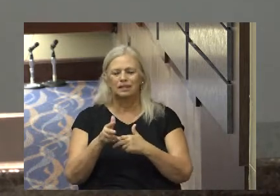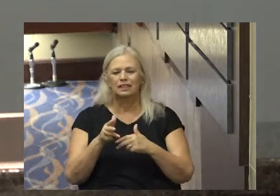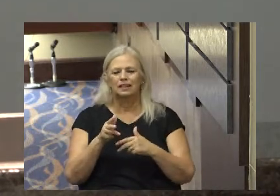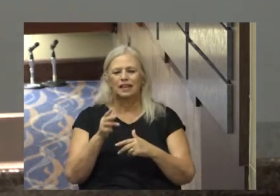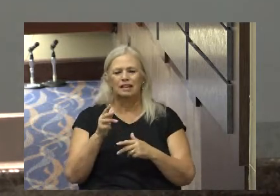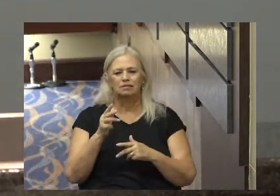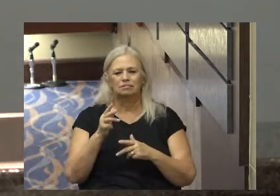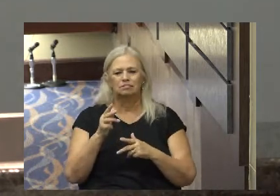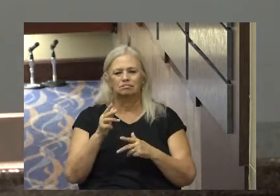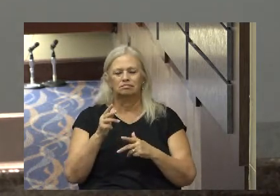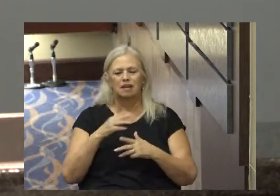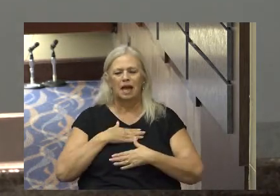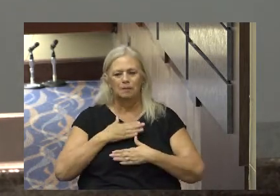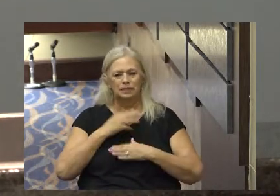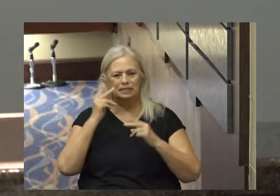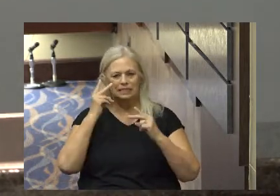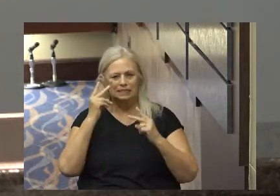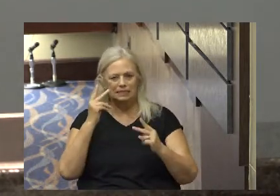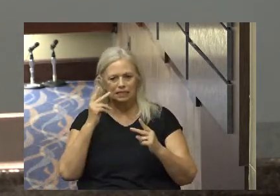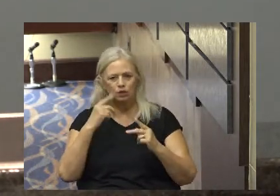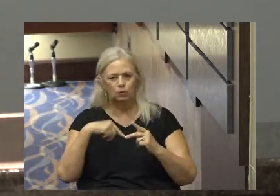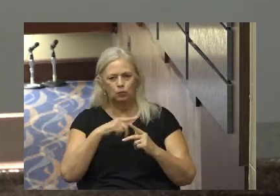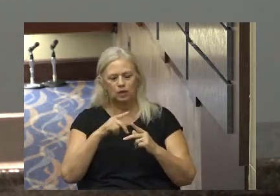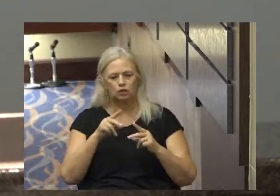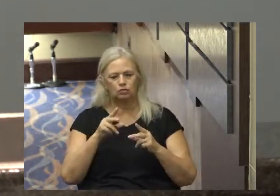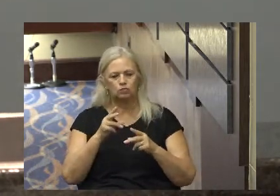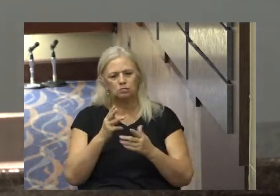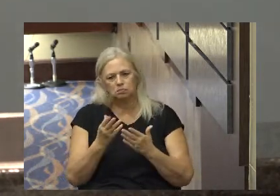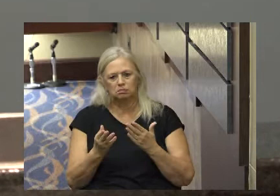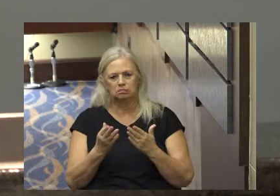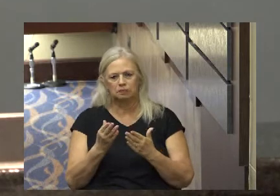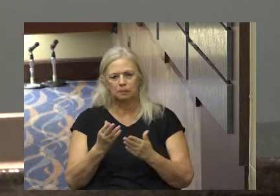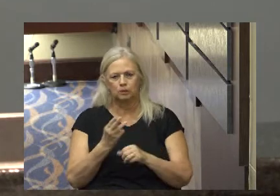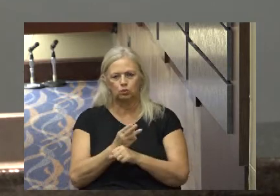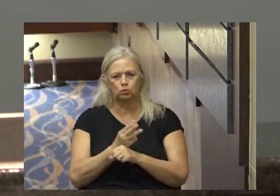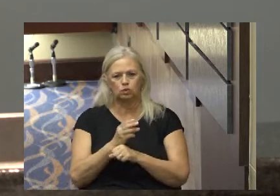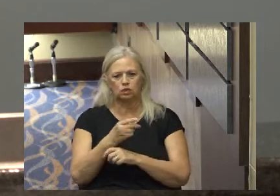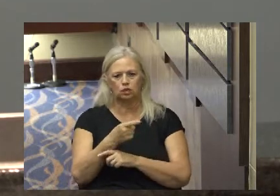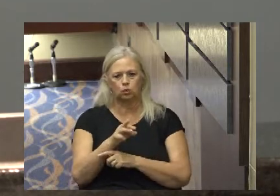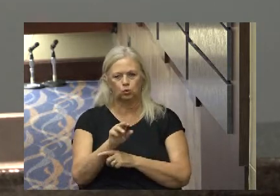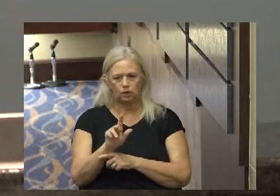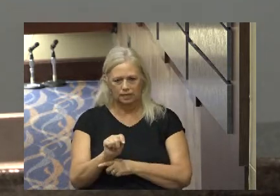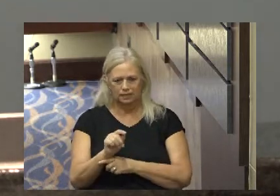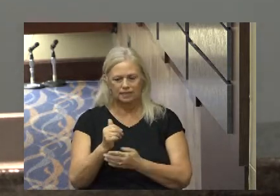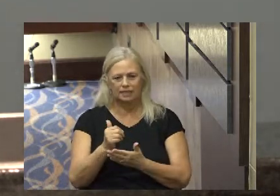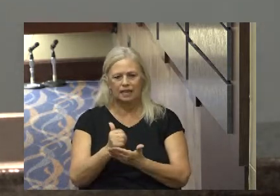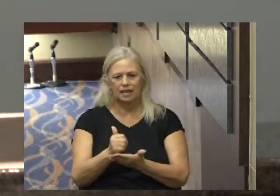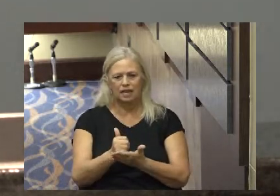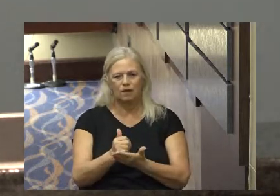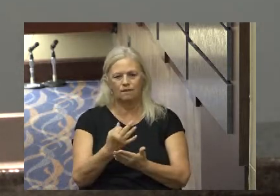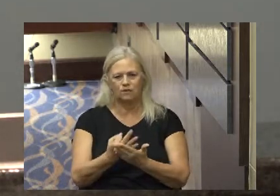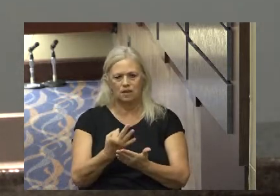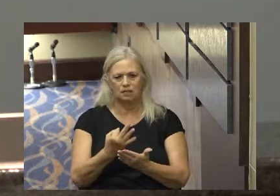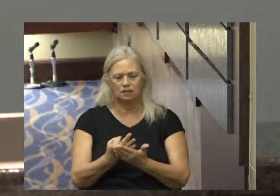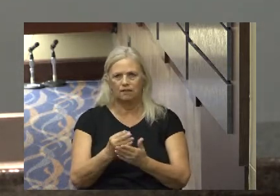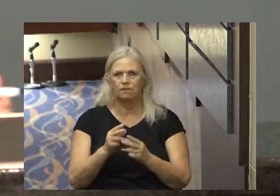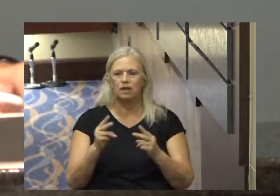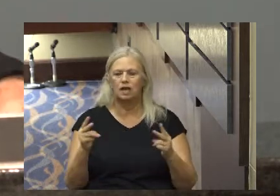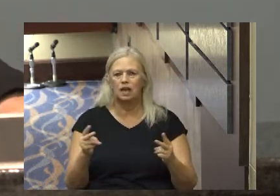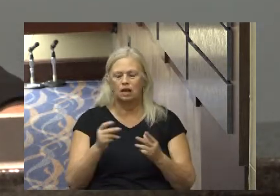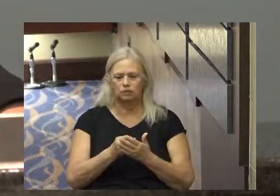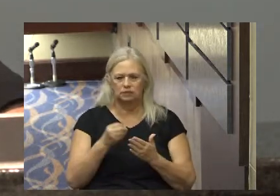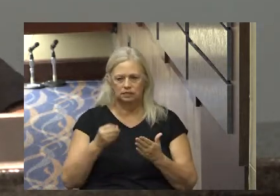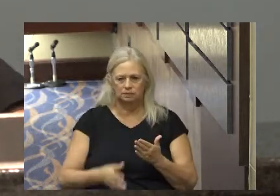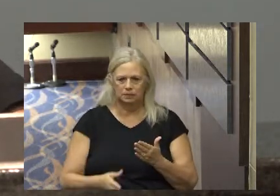taking advantage, particularly taking advantage of a grant that will help us fund what is a very expensive enterprise when you